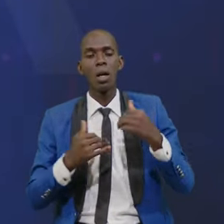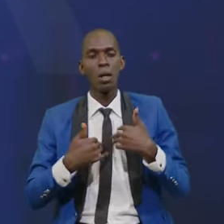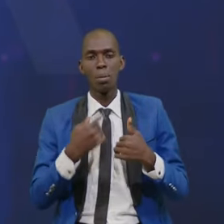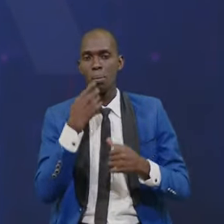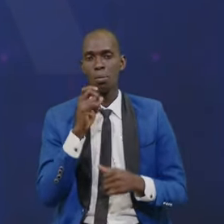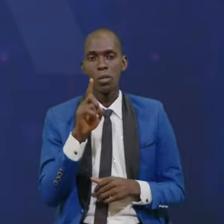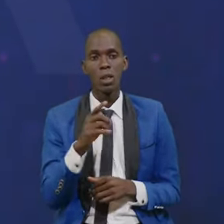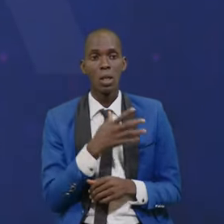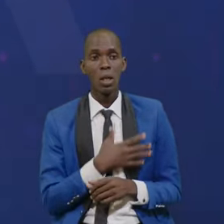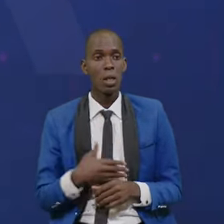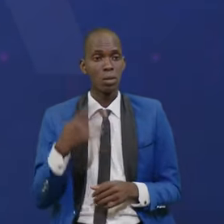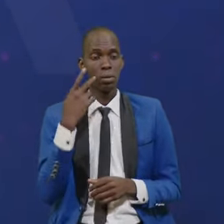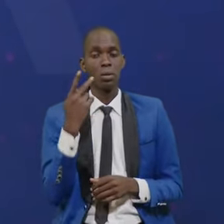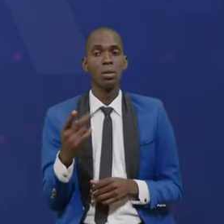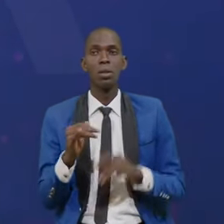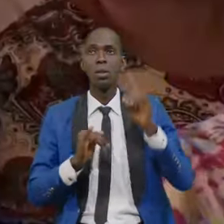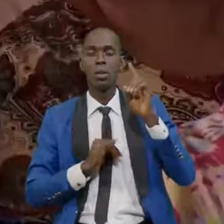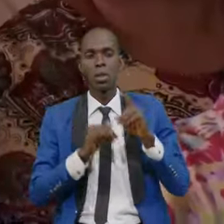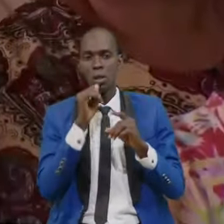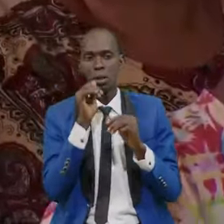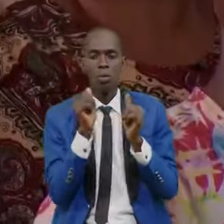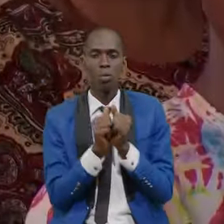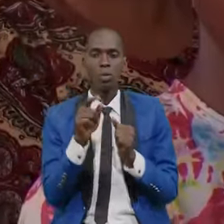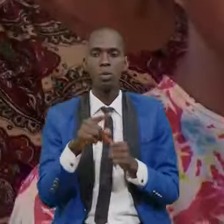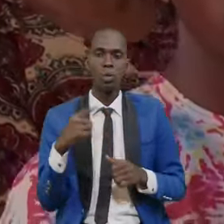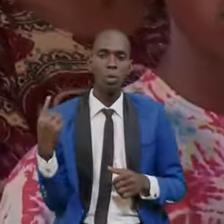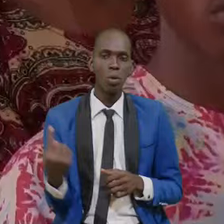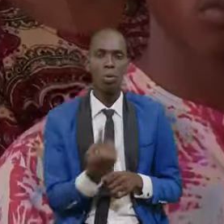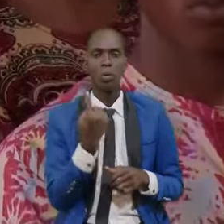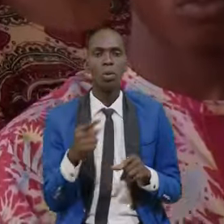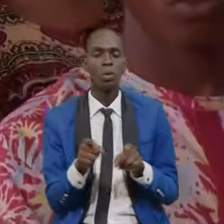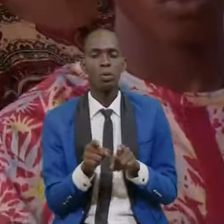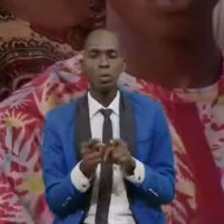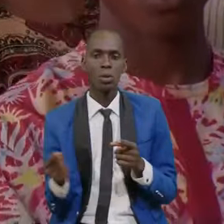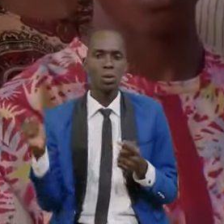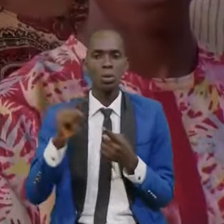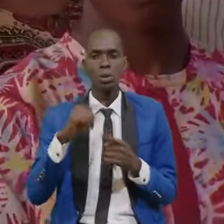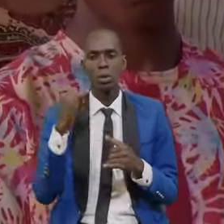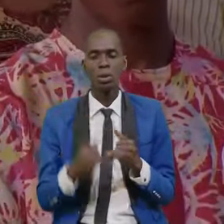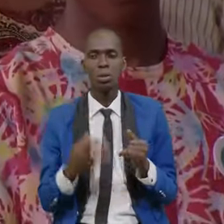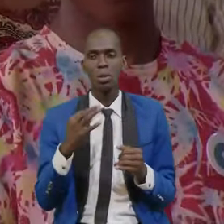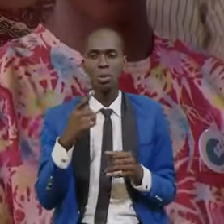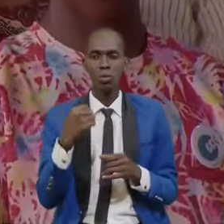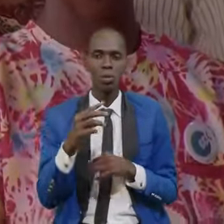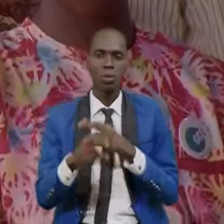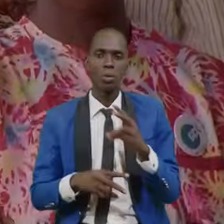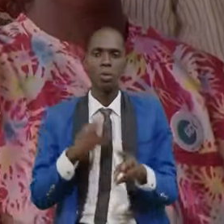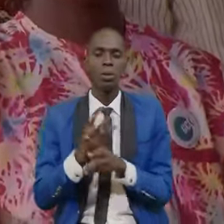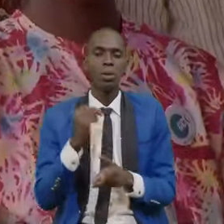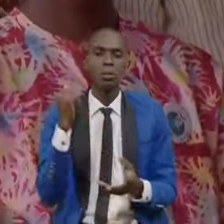I am with you always, even until the end of the